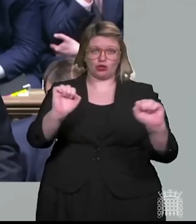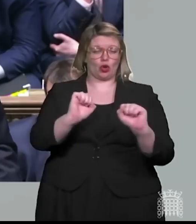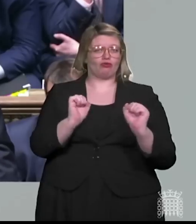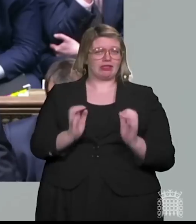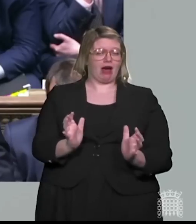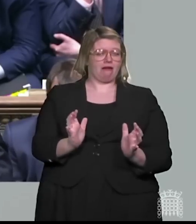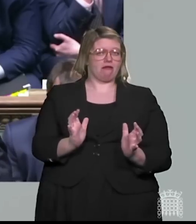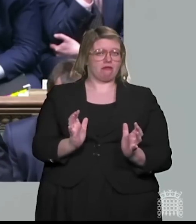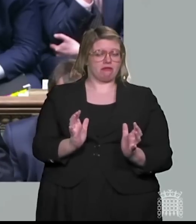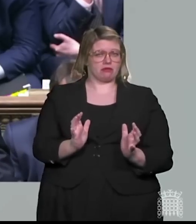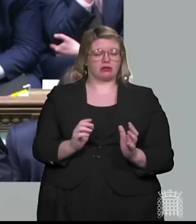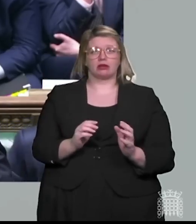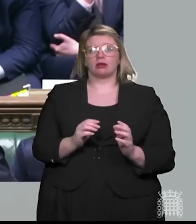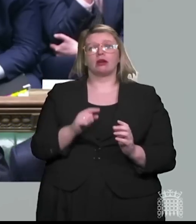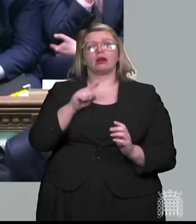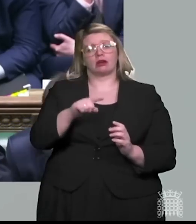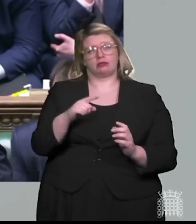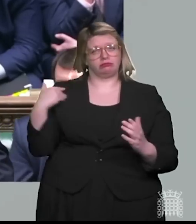increase of